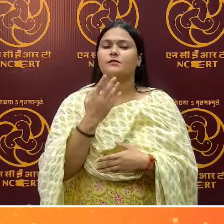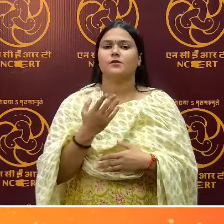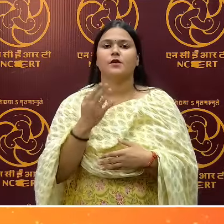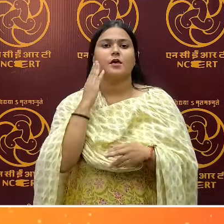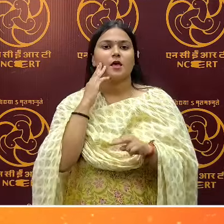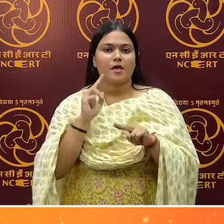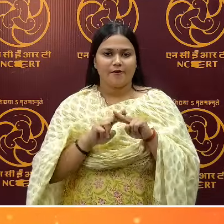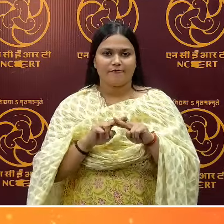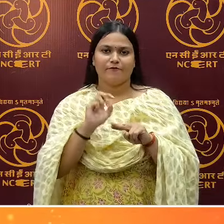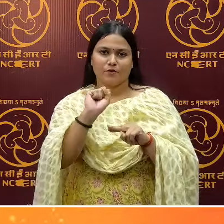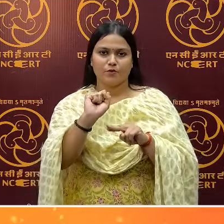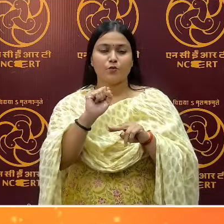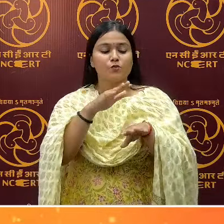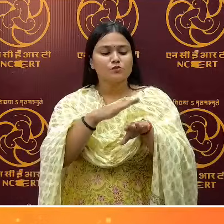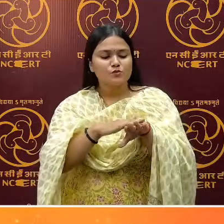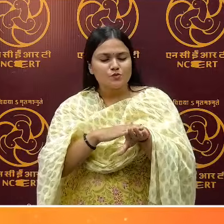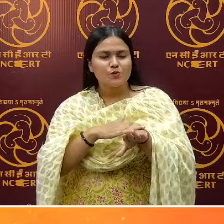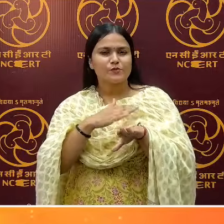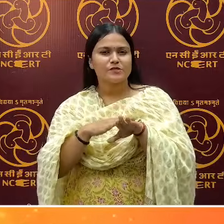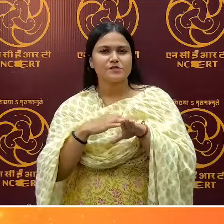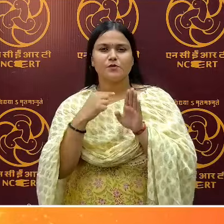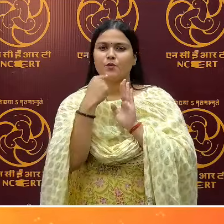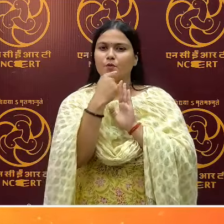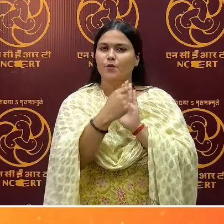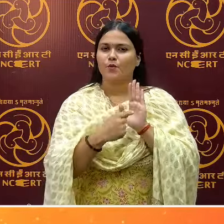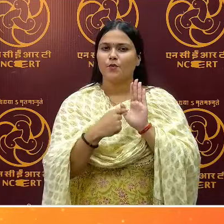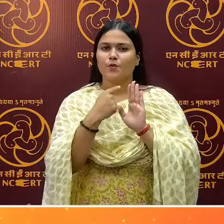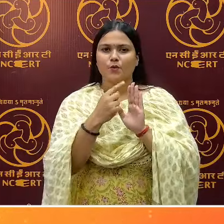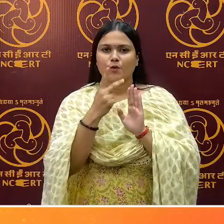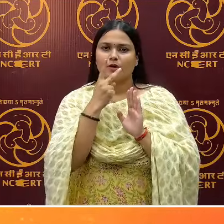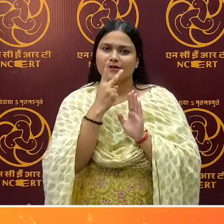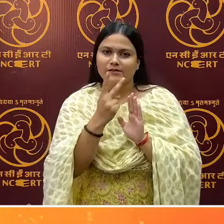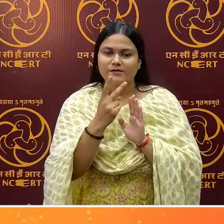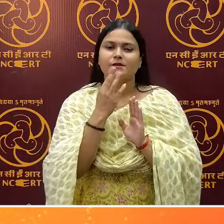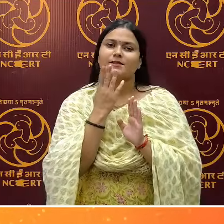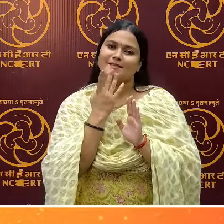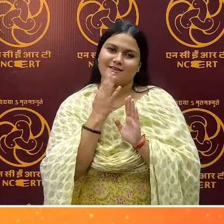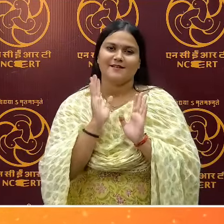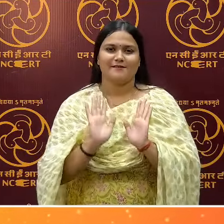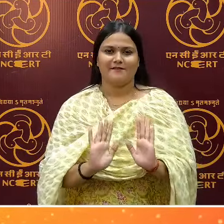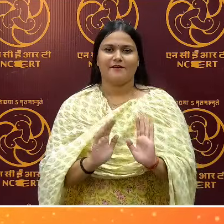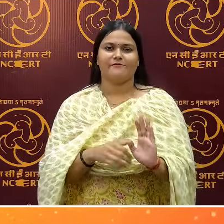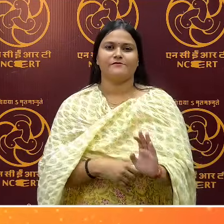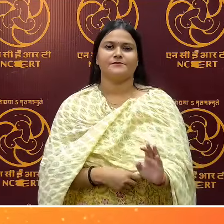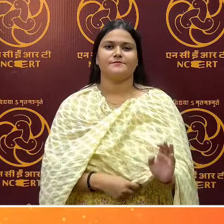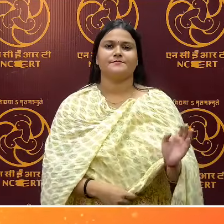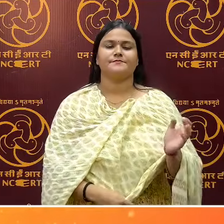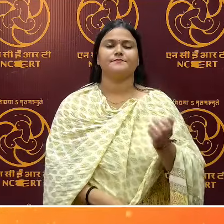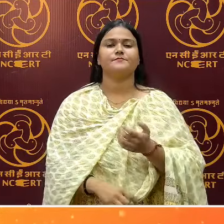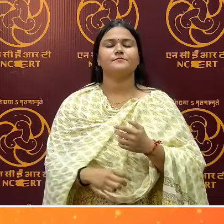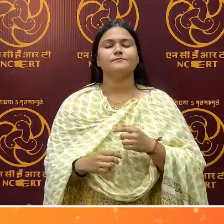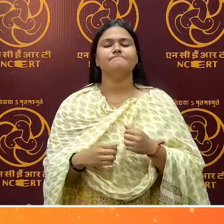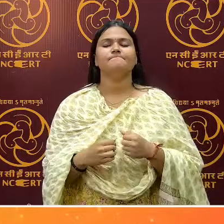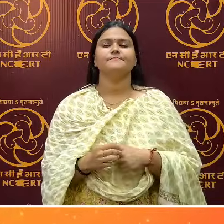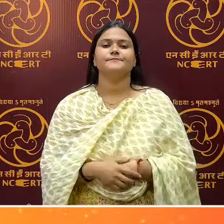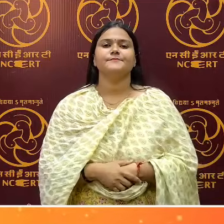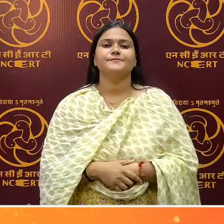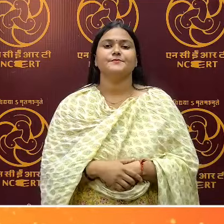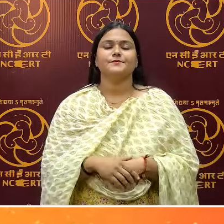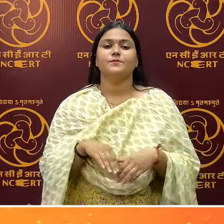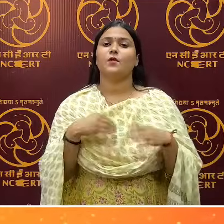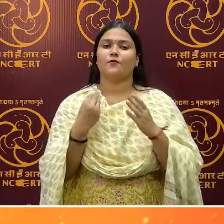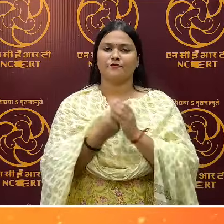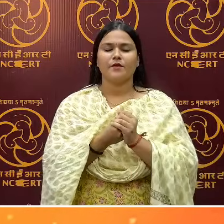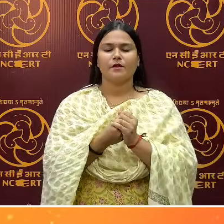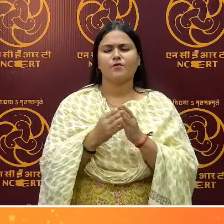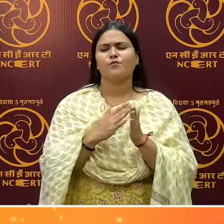see the colors. Yes, then you can. Okay. Wonderful. So we have something more